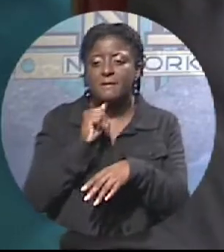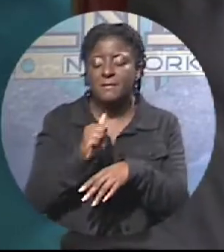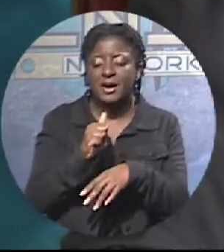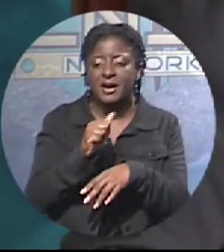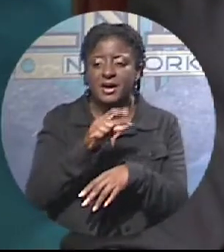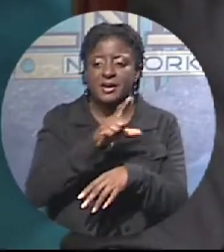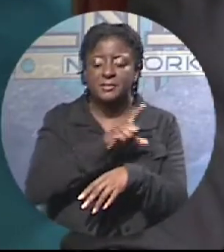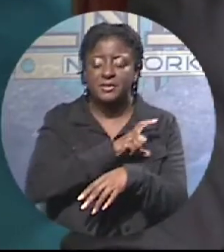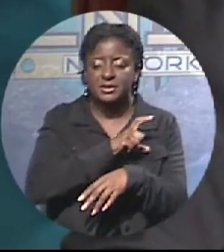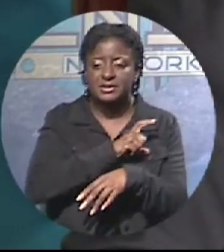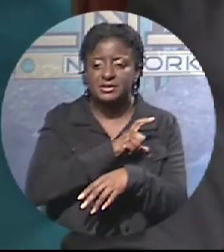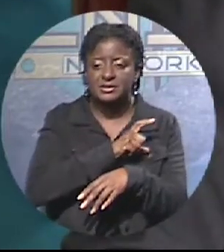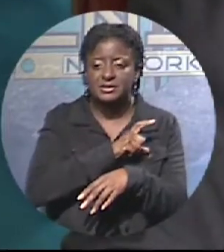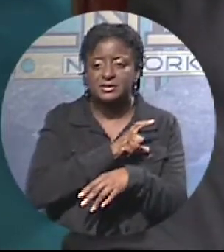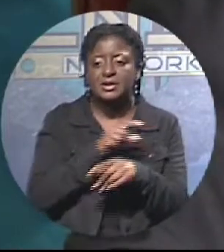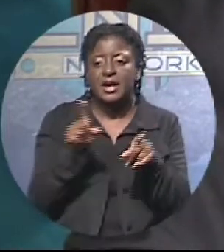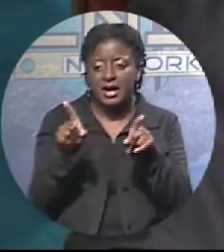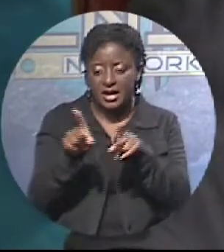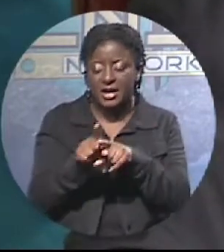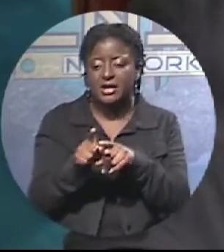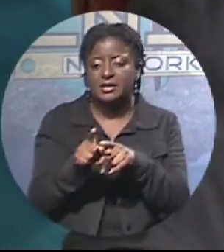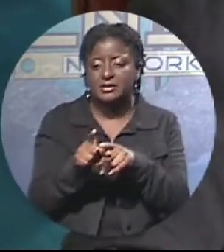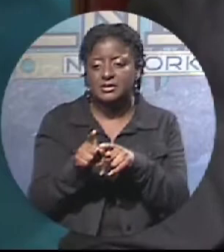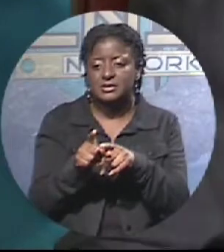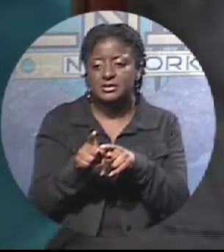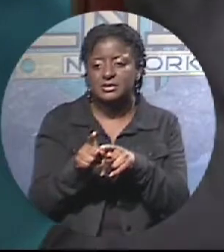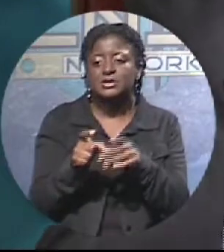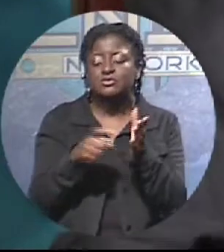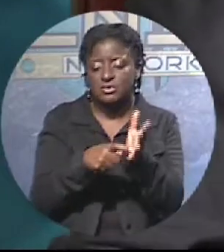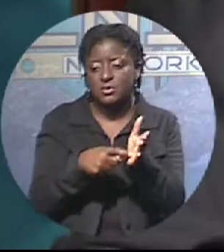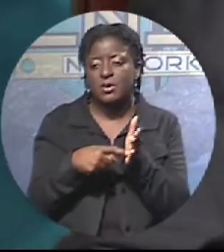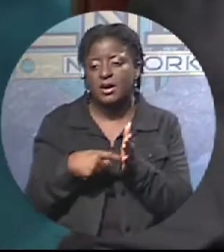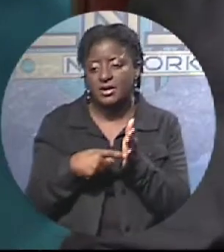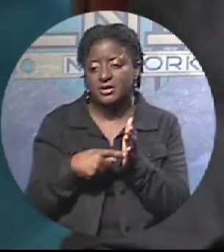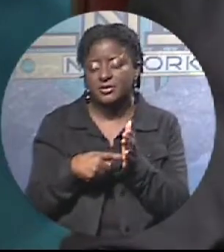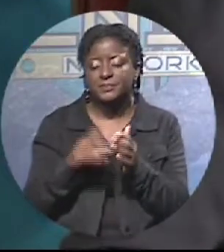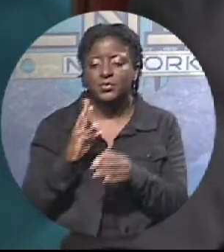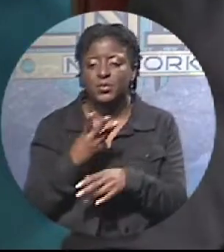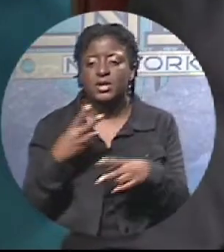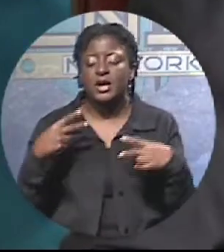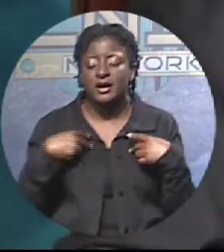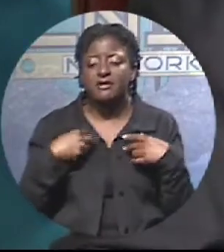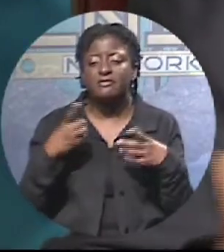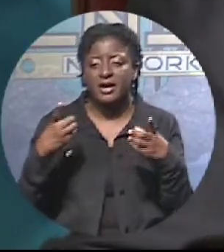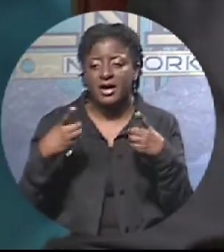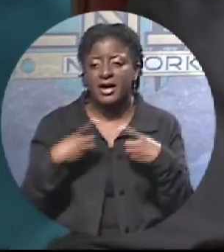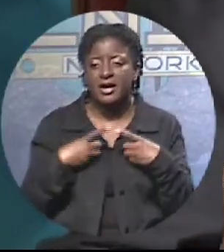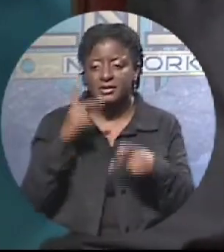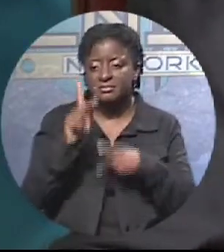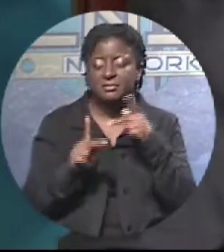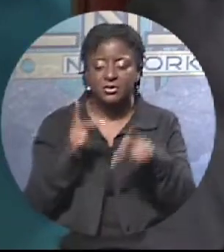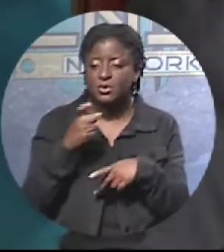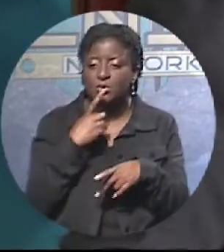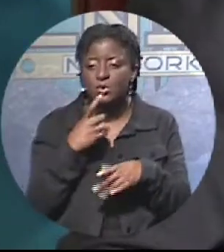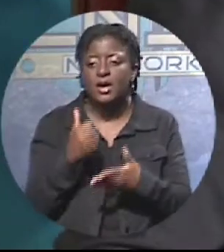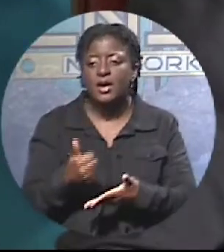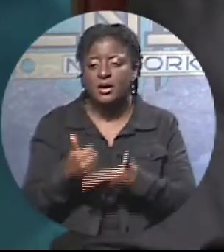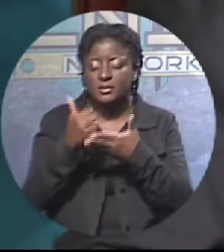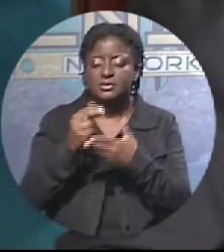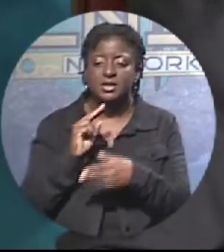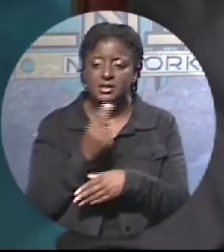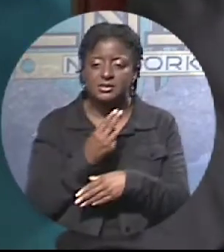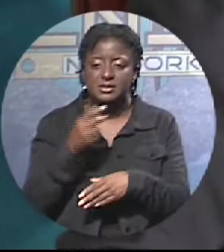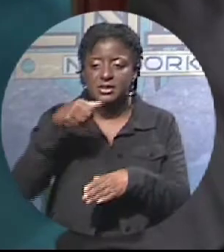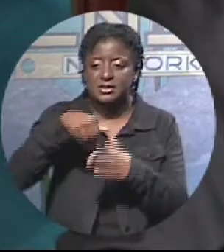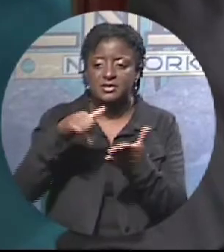or otherwise as it's required. And so and we have had persons who have assisted us in that way over the